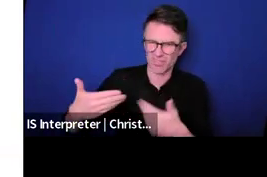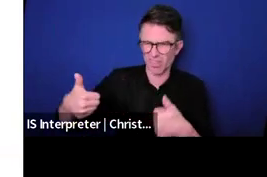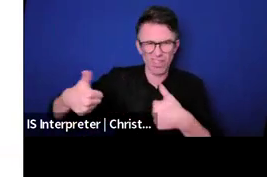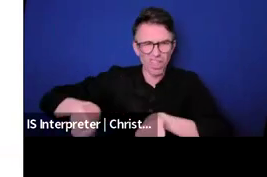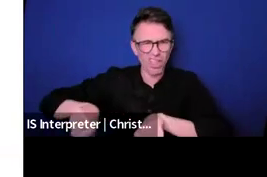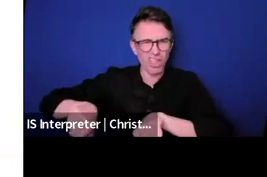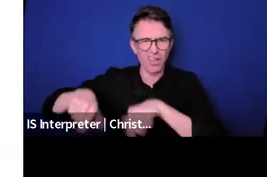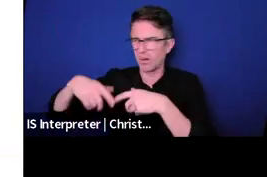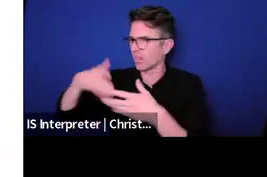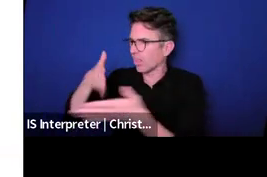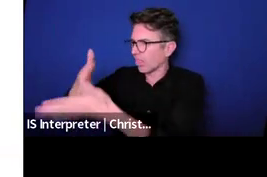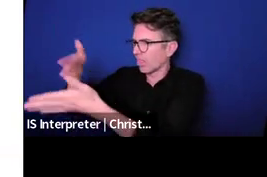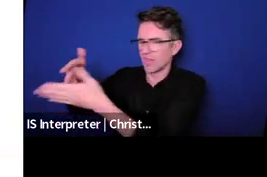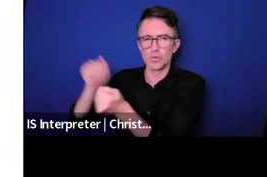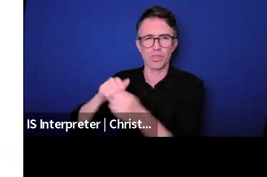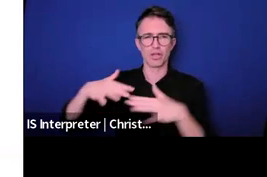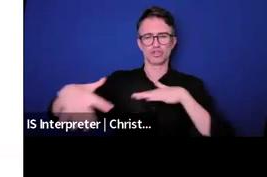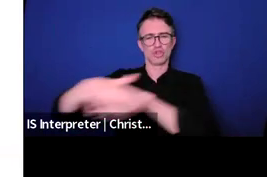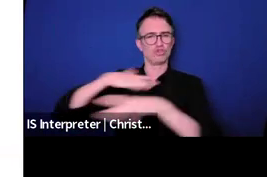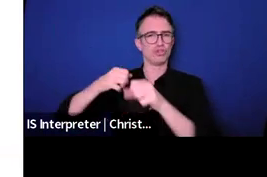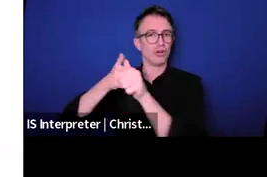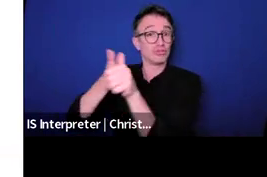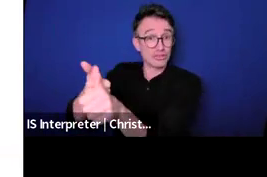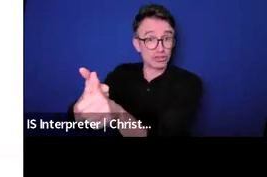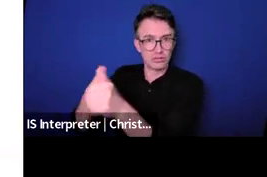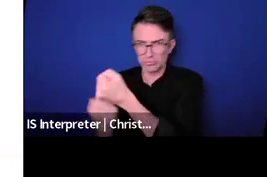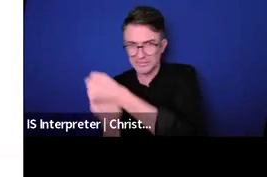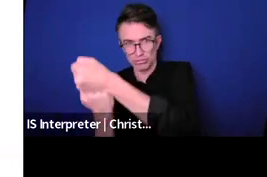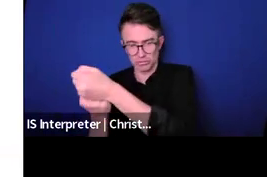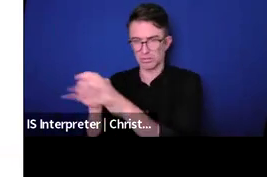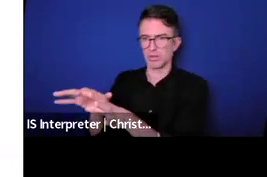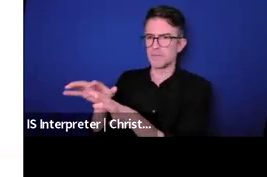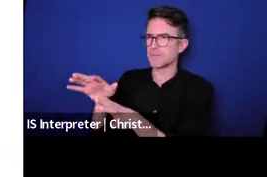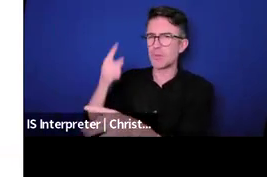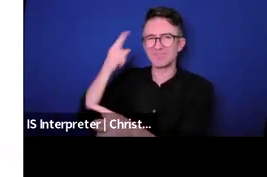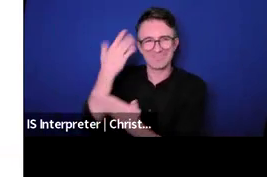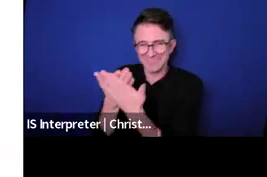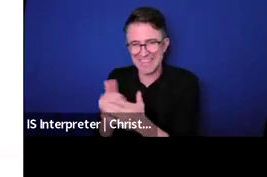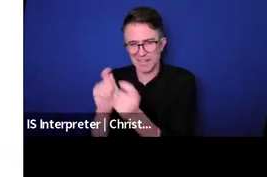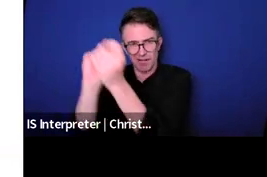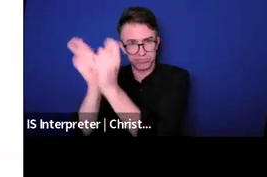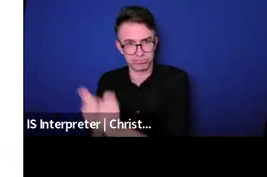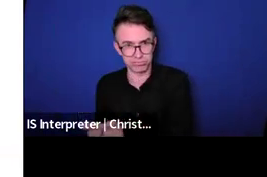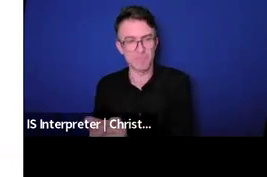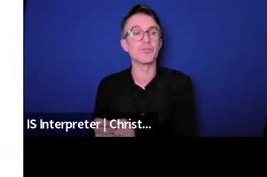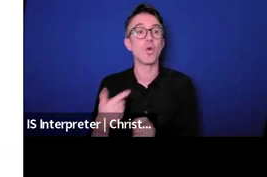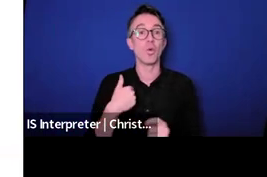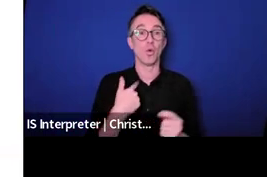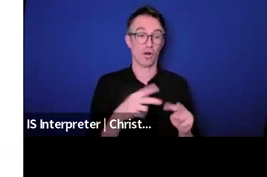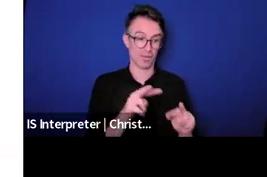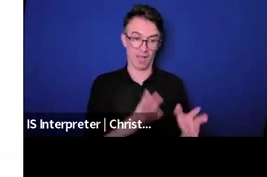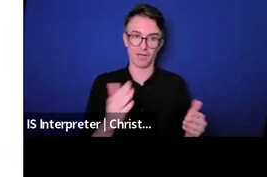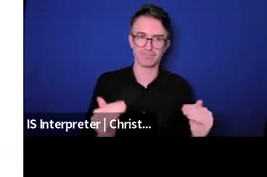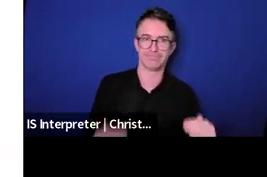guidelines and a set of ideas of how this has worked, mostly in low and middle income countries, right? Because it's not the same, obviously,